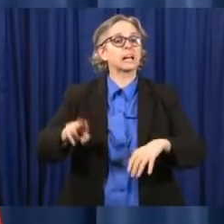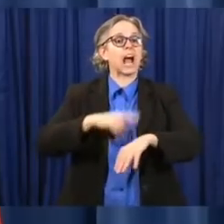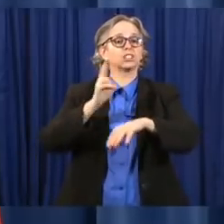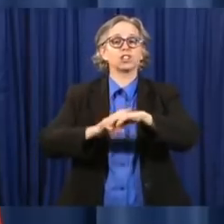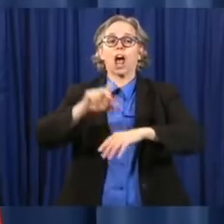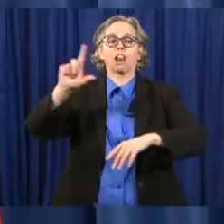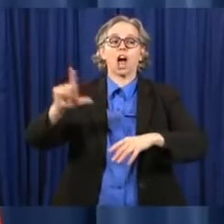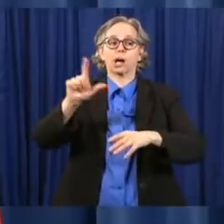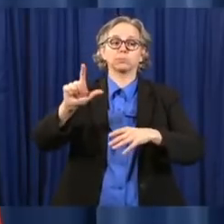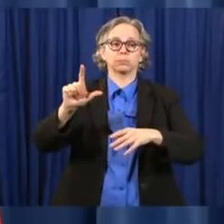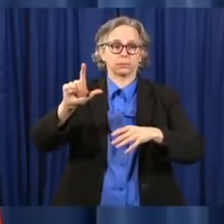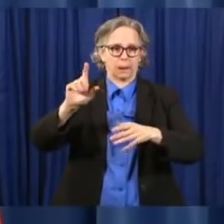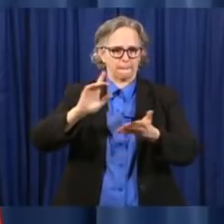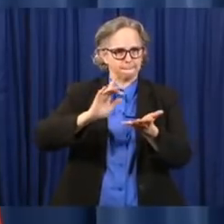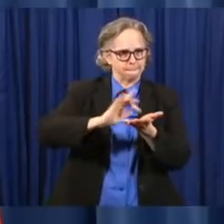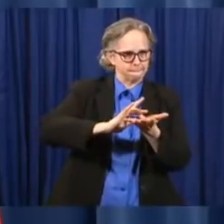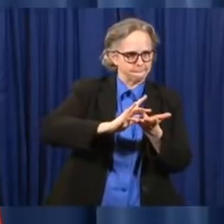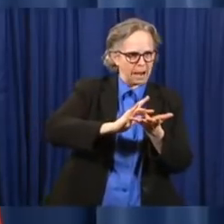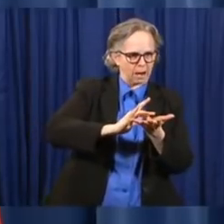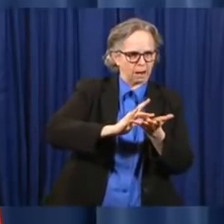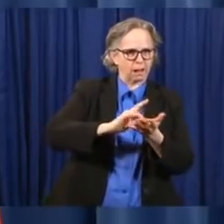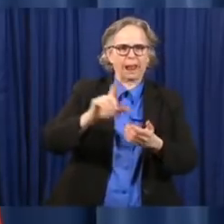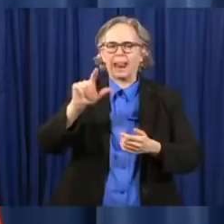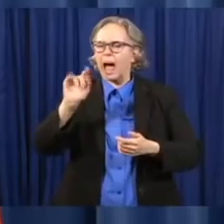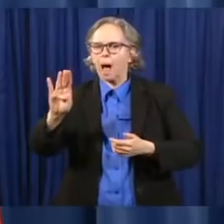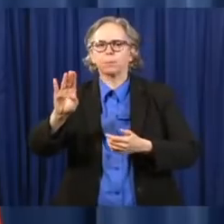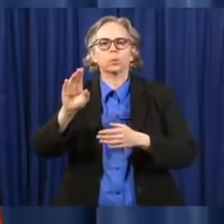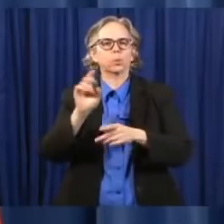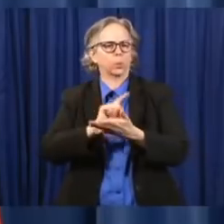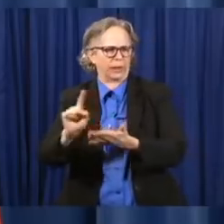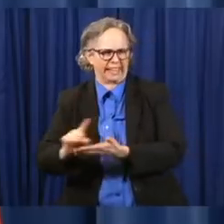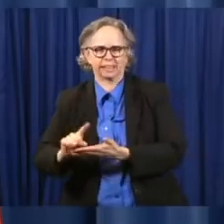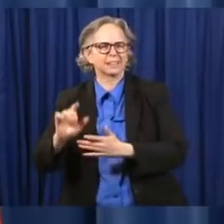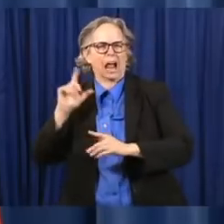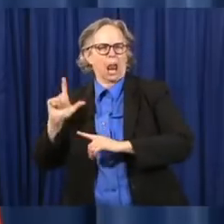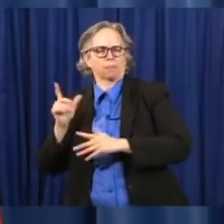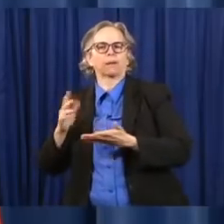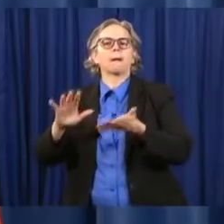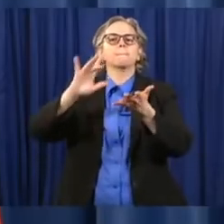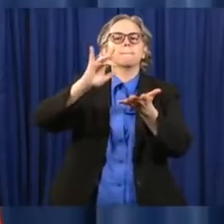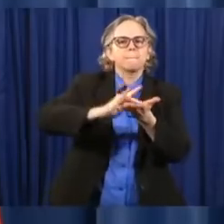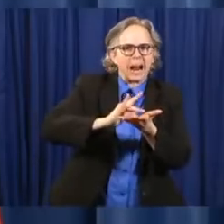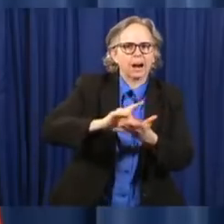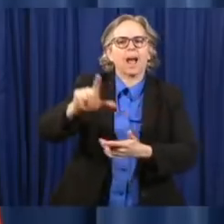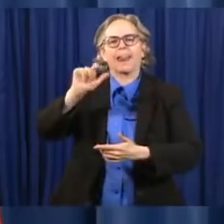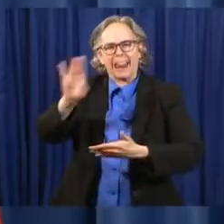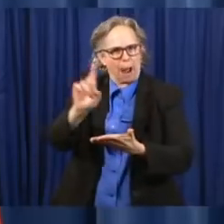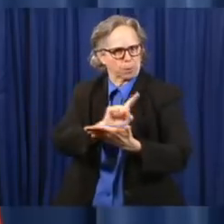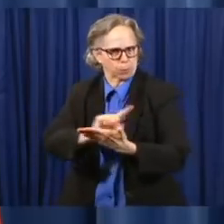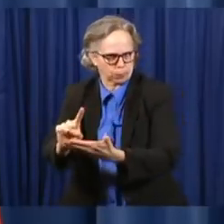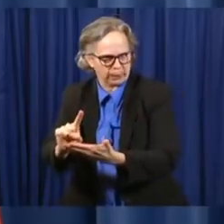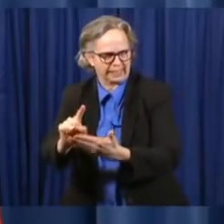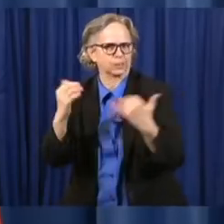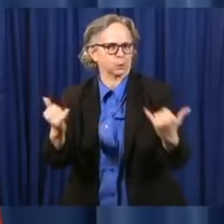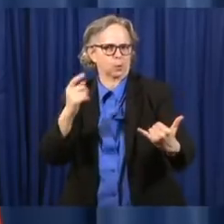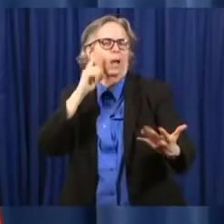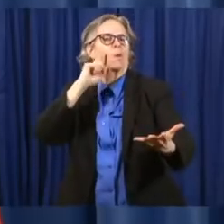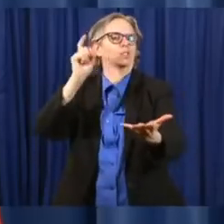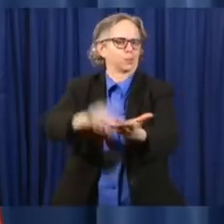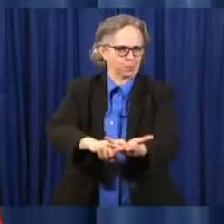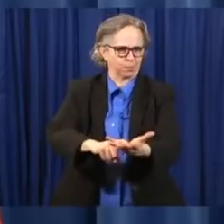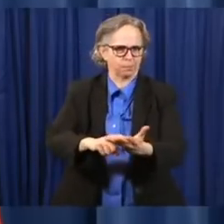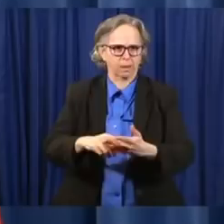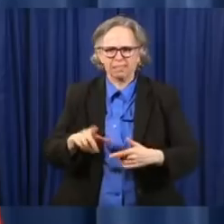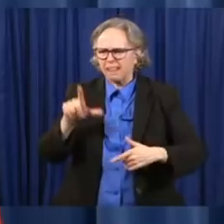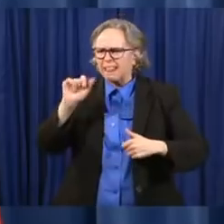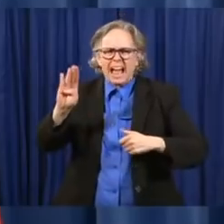National Medical Laboratory Week, excuse me. Right now, there are so many folks doing testing at labs nonstop. They're